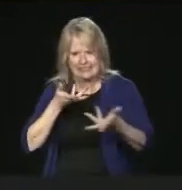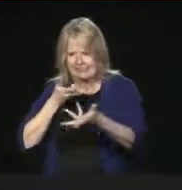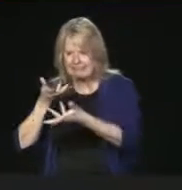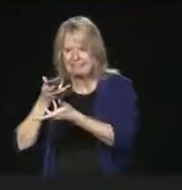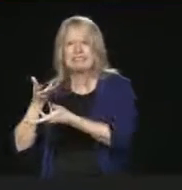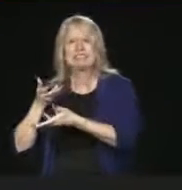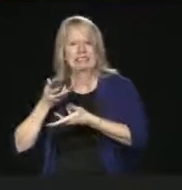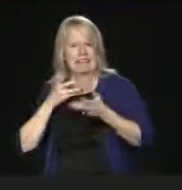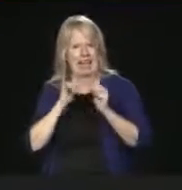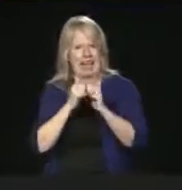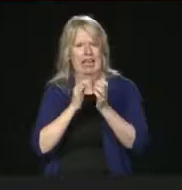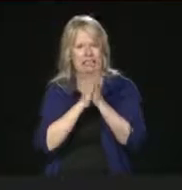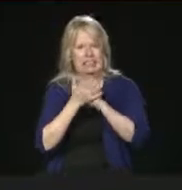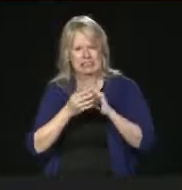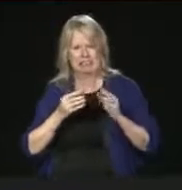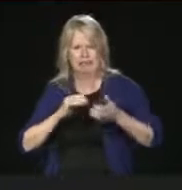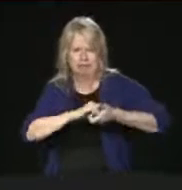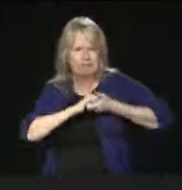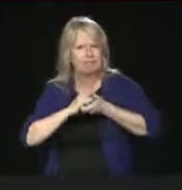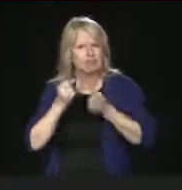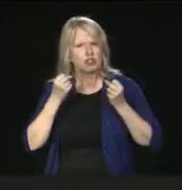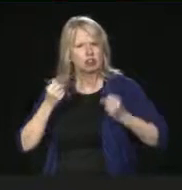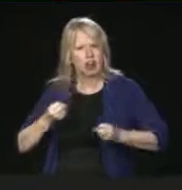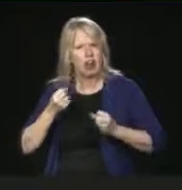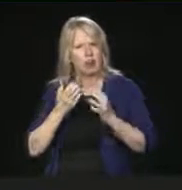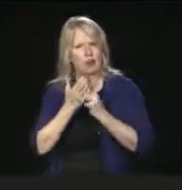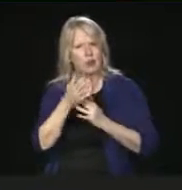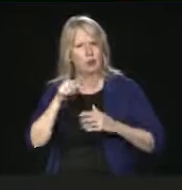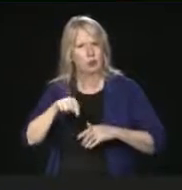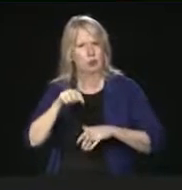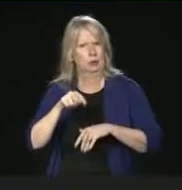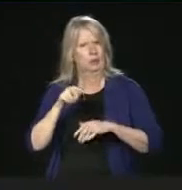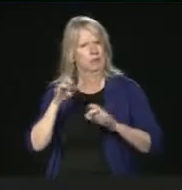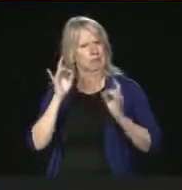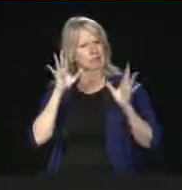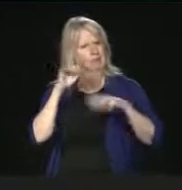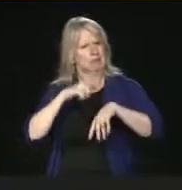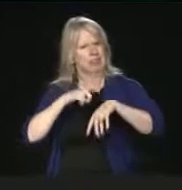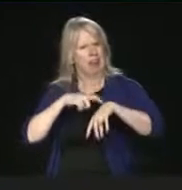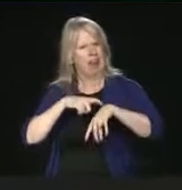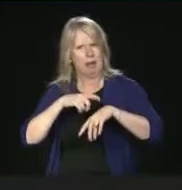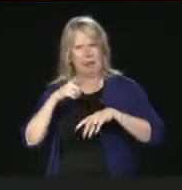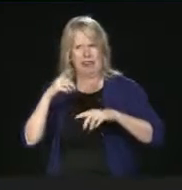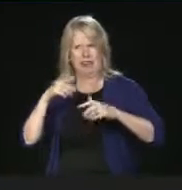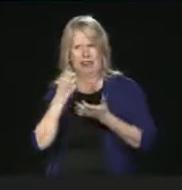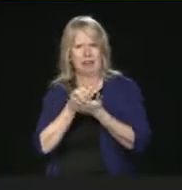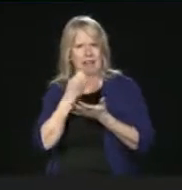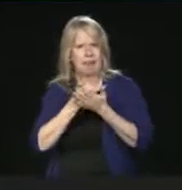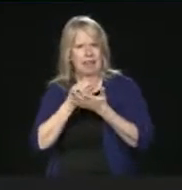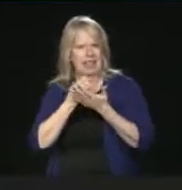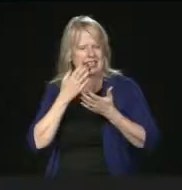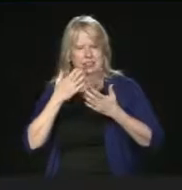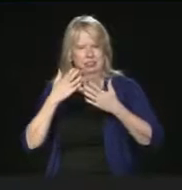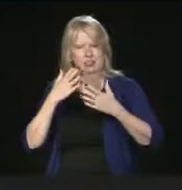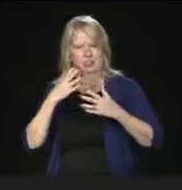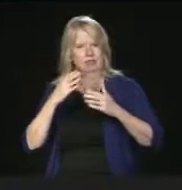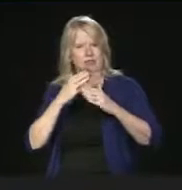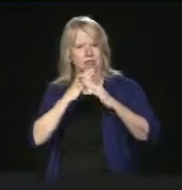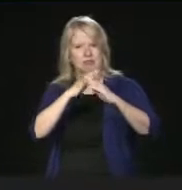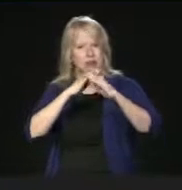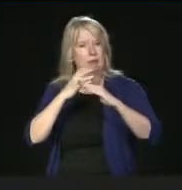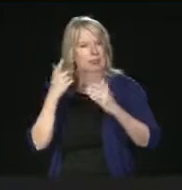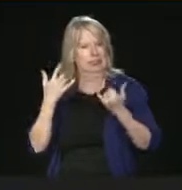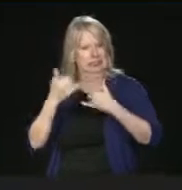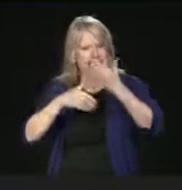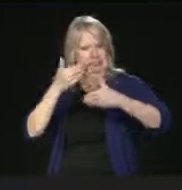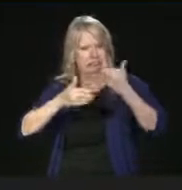hold strong through this time of economic stoppage of so much activity so that we